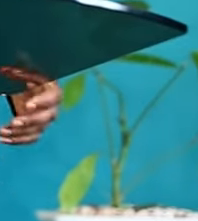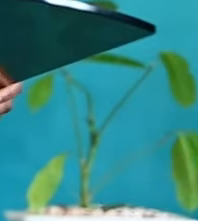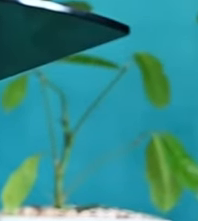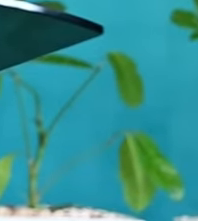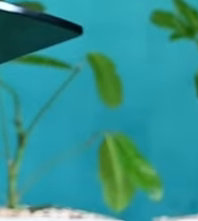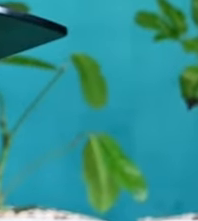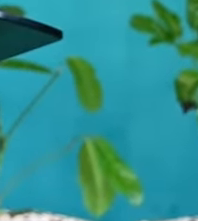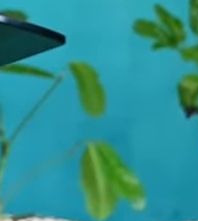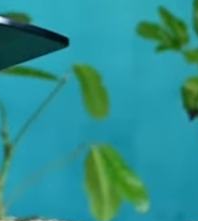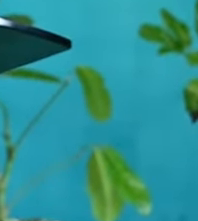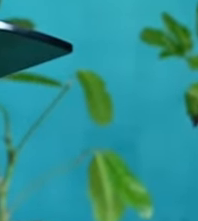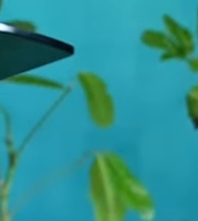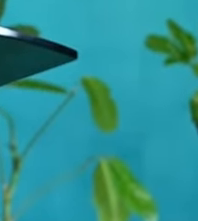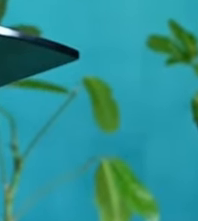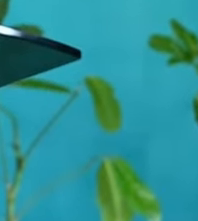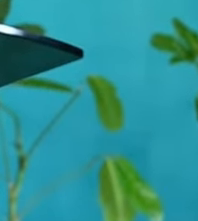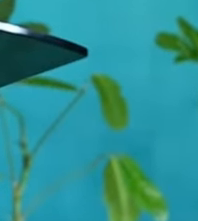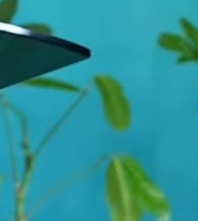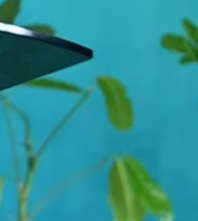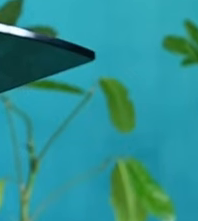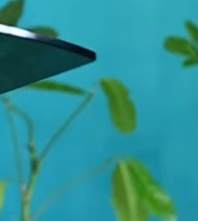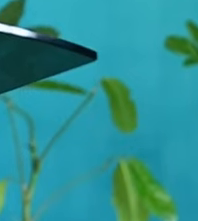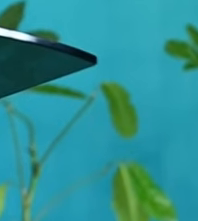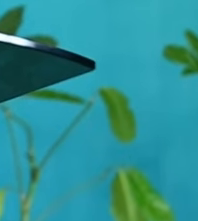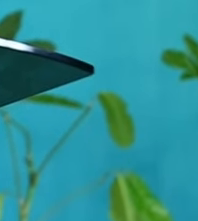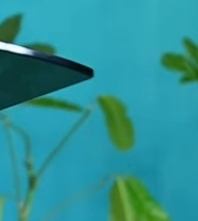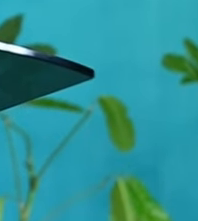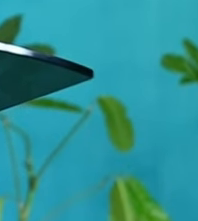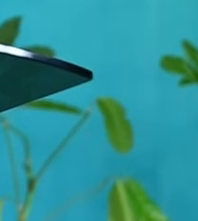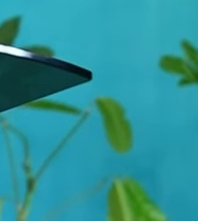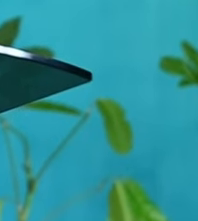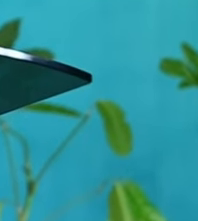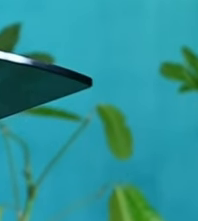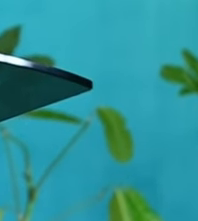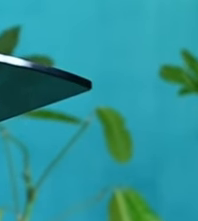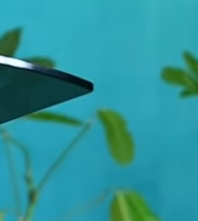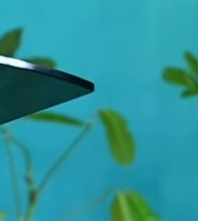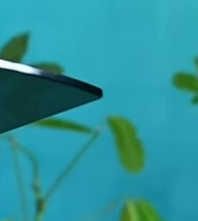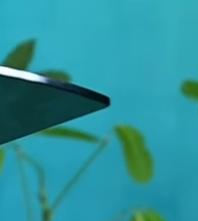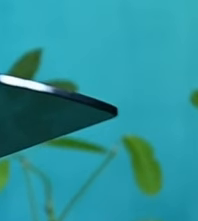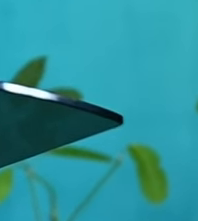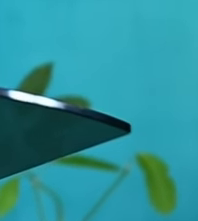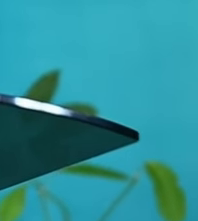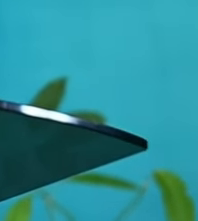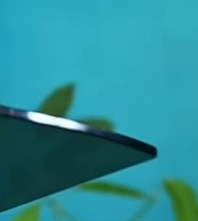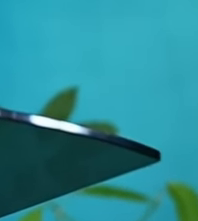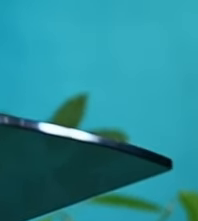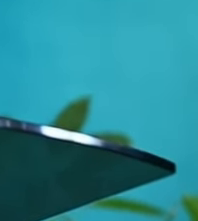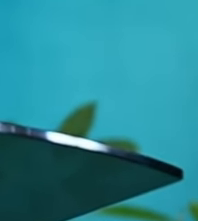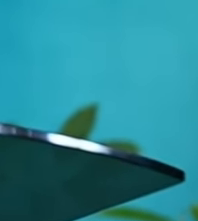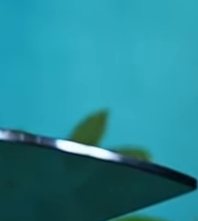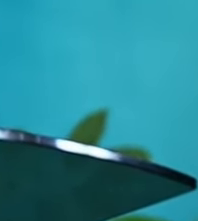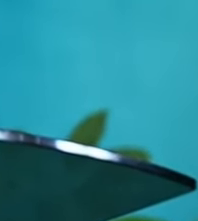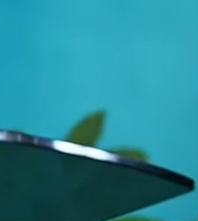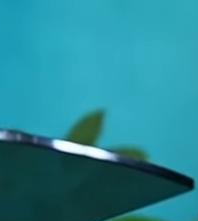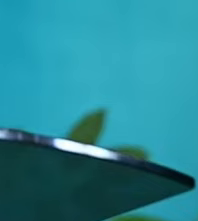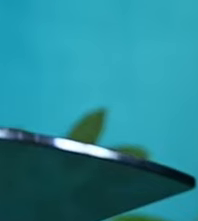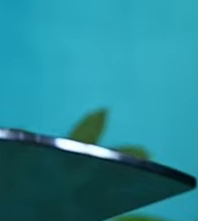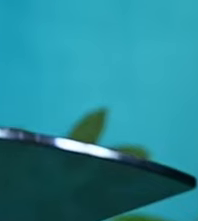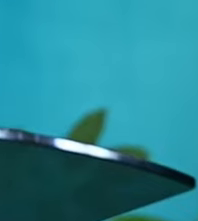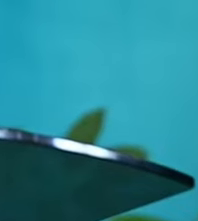for. That you may come so close with Jesus until you feel that the sin you are